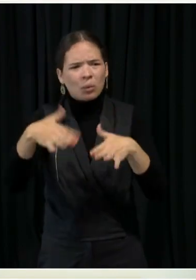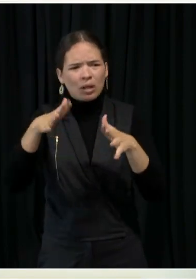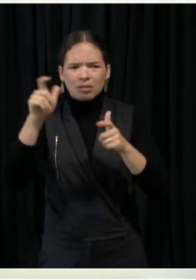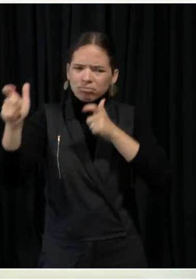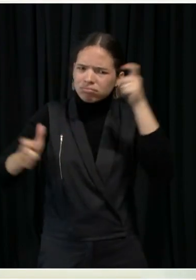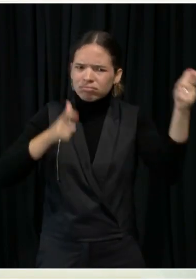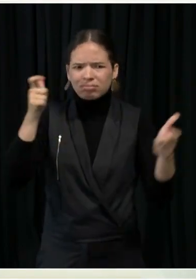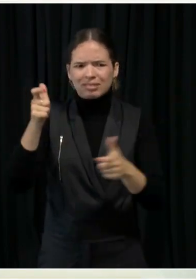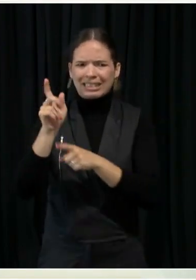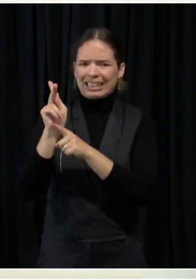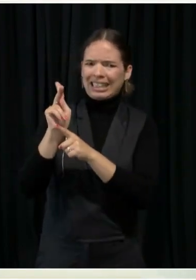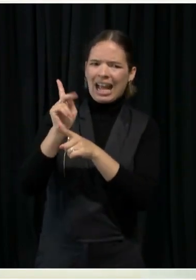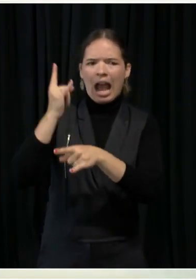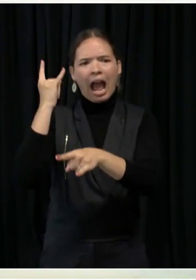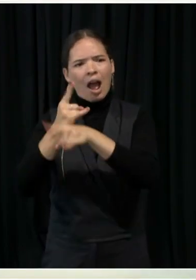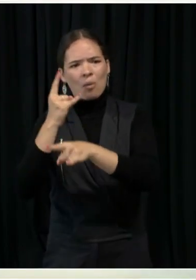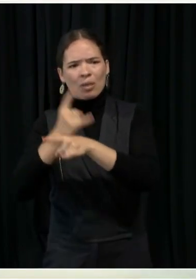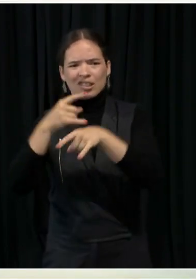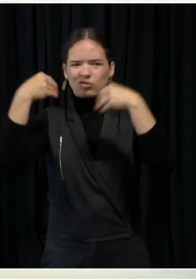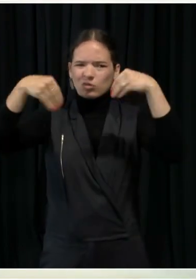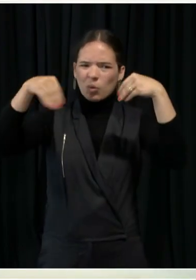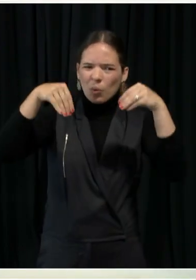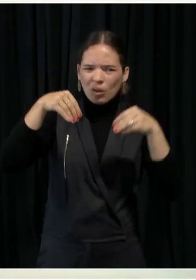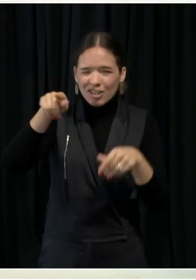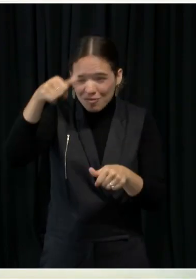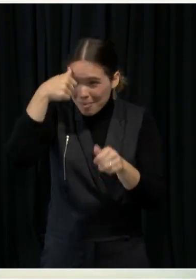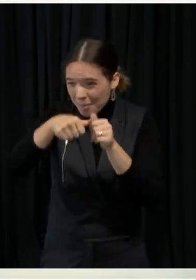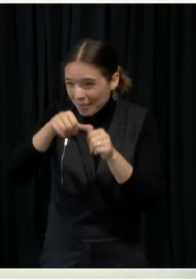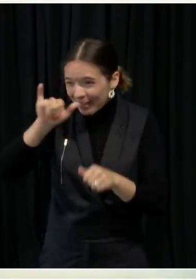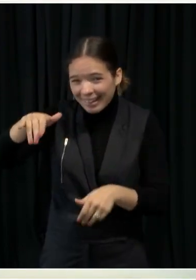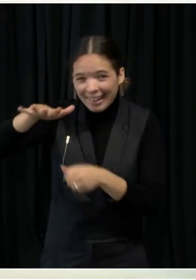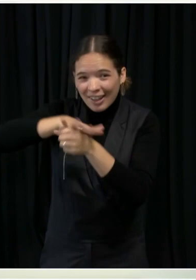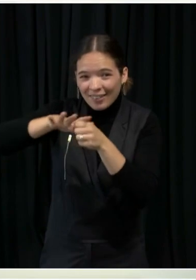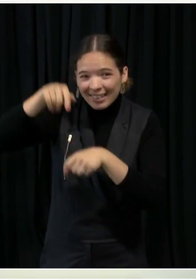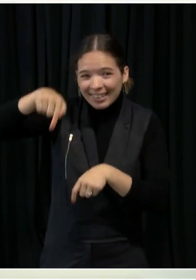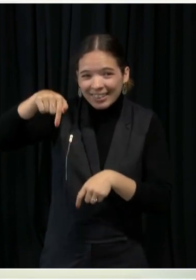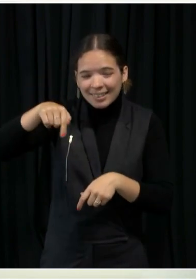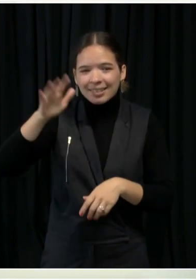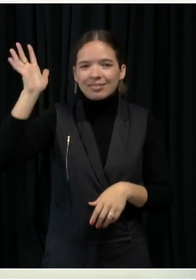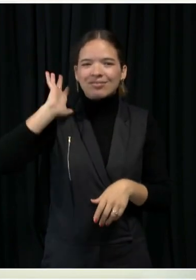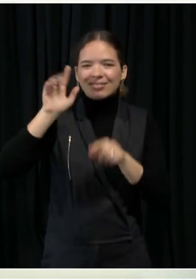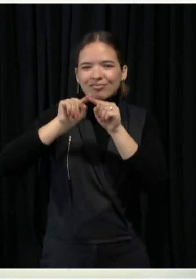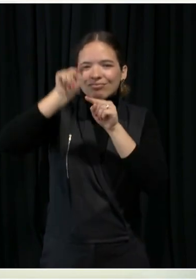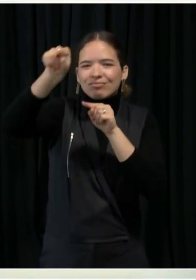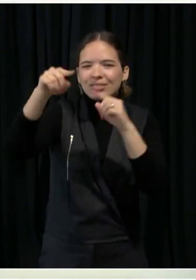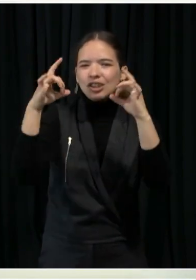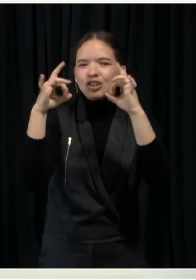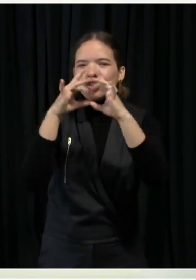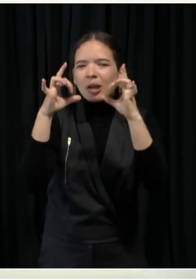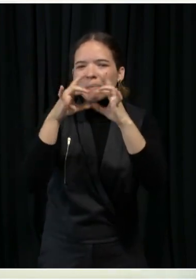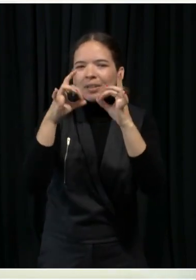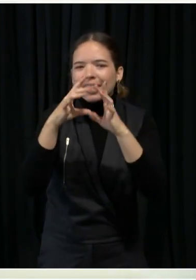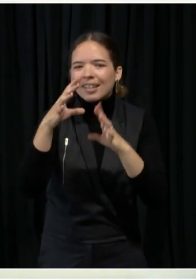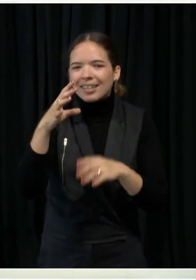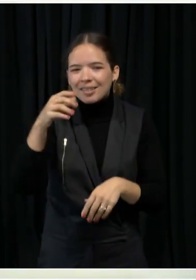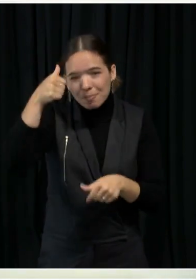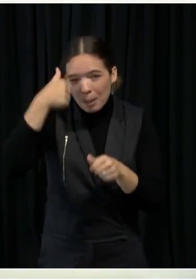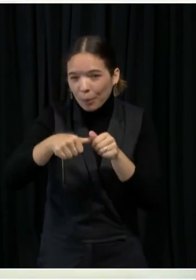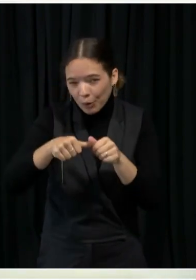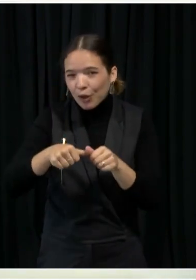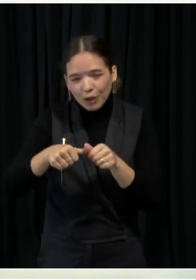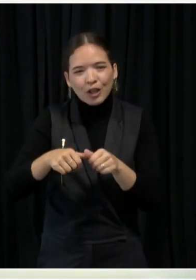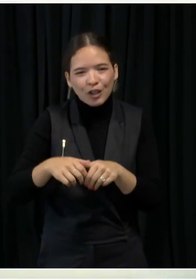right? Where Starbucks currently is right now. And numbers of DC